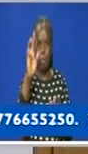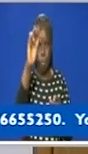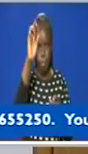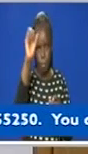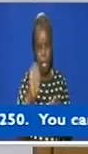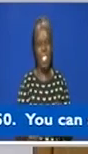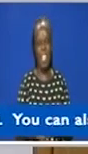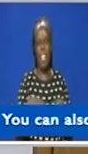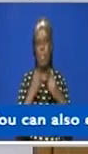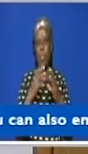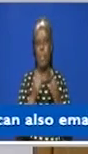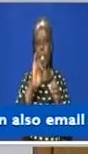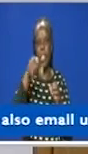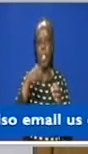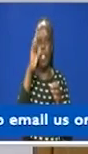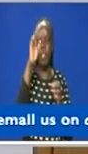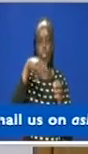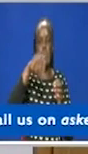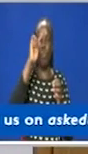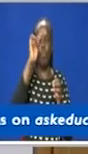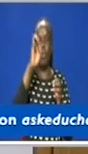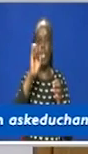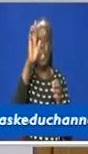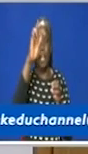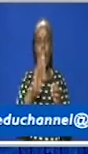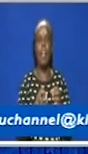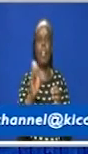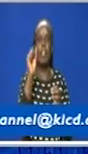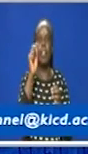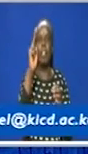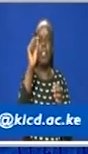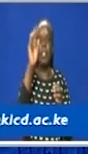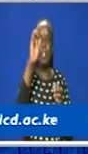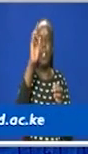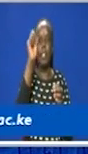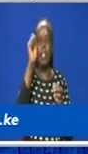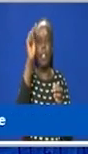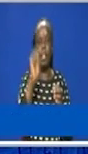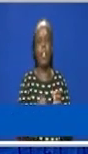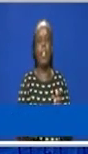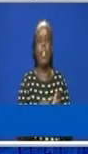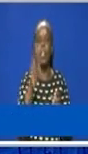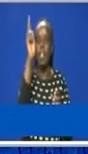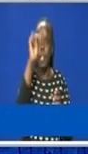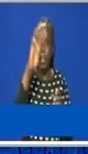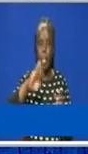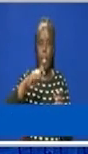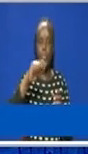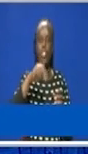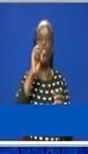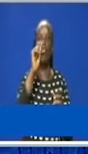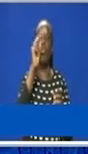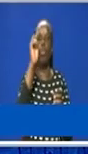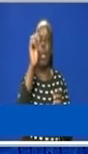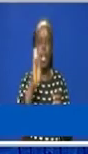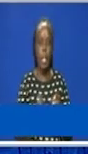Then there's Jupiter or something. Yes, Jupiter. Saturn. Uranus and Neptune. So those are the planets that we have. Yes.